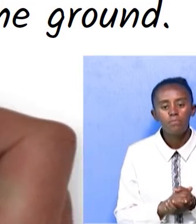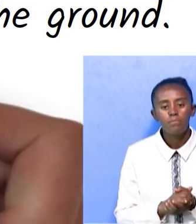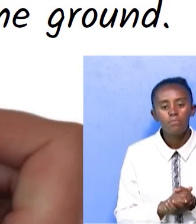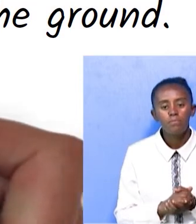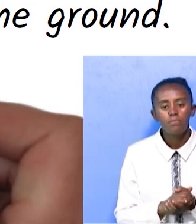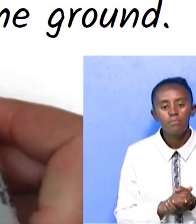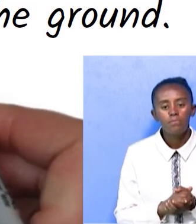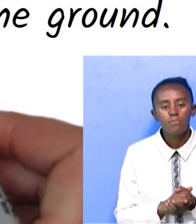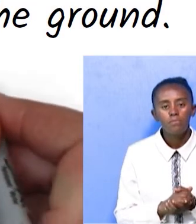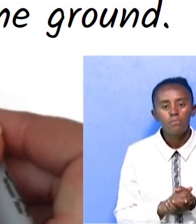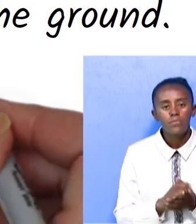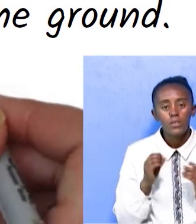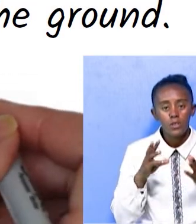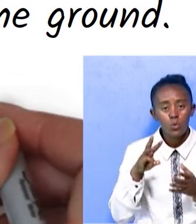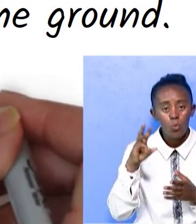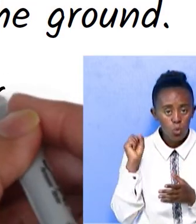was